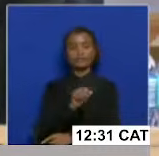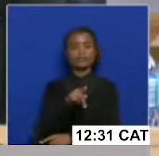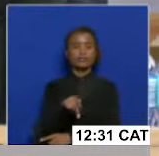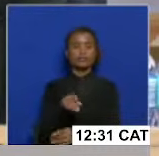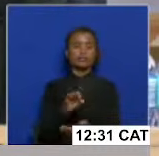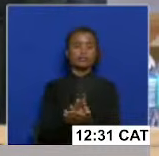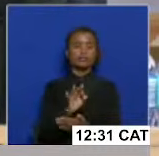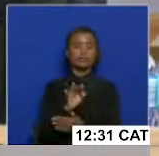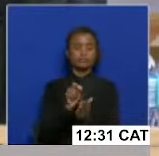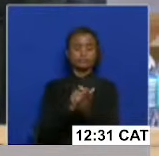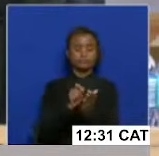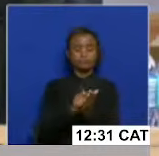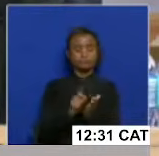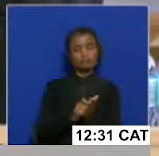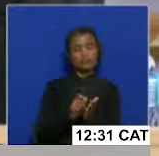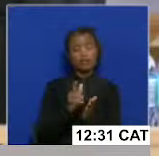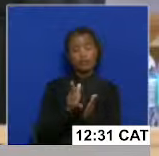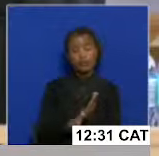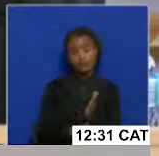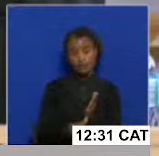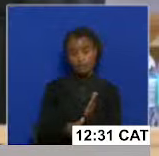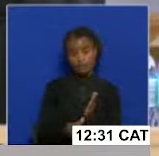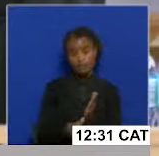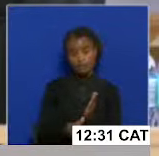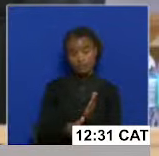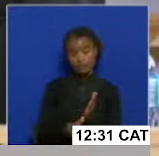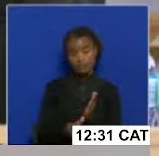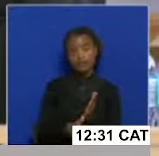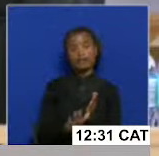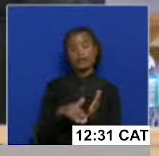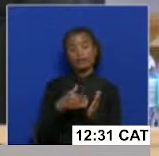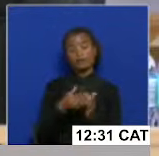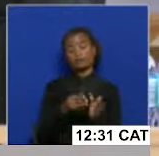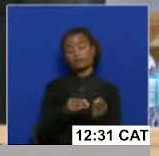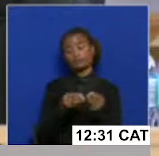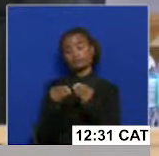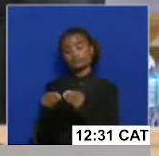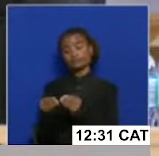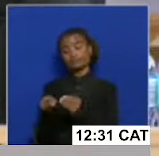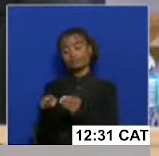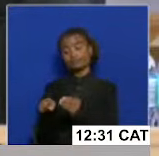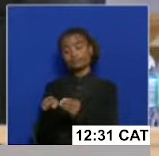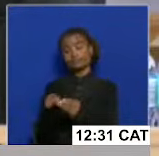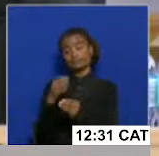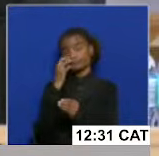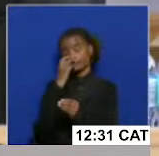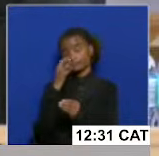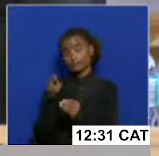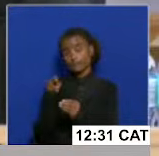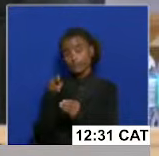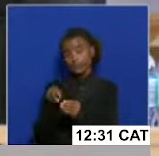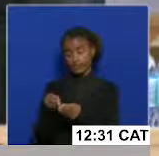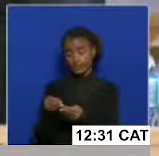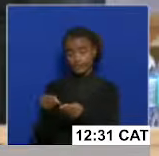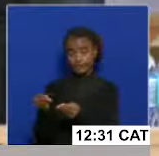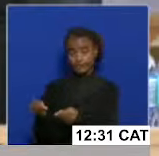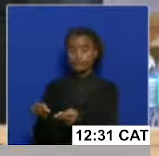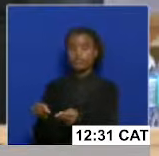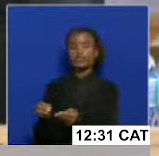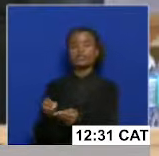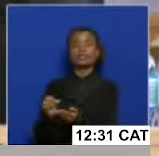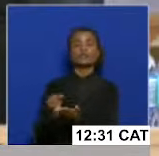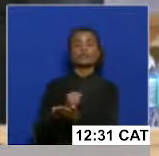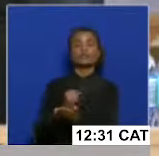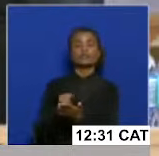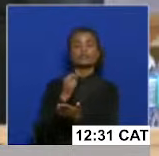then be taken to Rosebank, and then it's registered as if these stones came to Rosebank straight